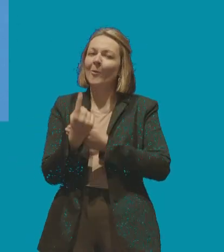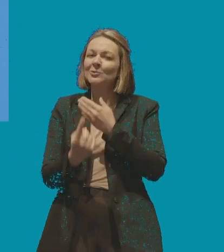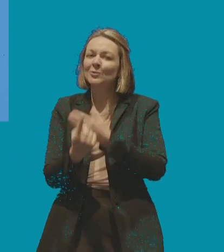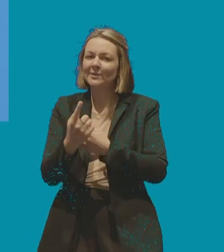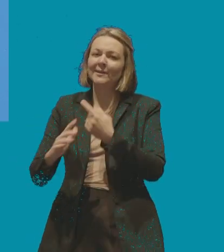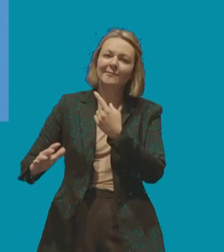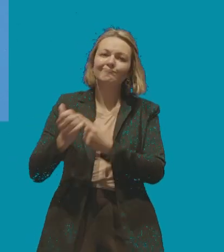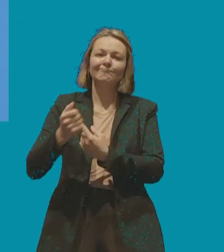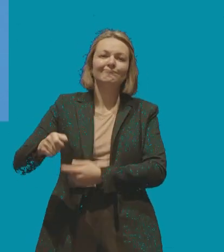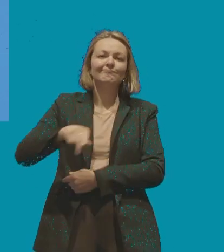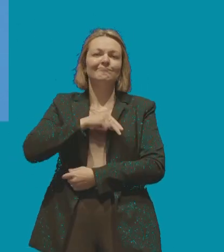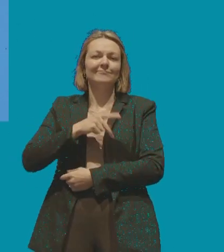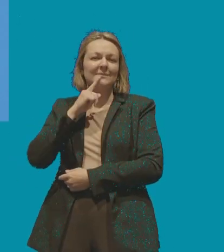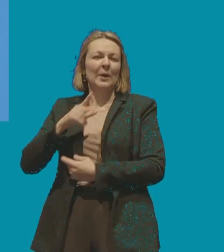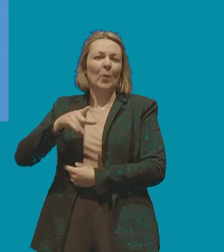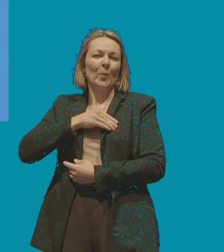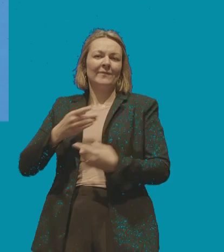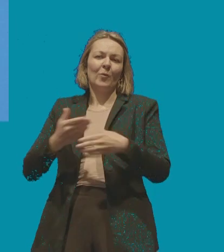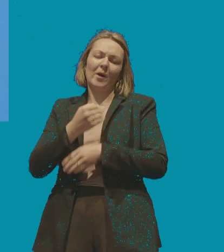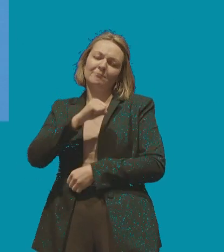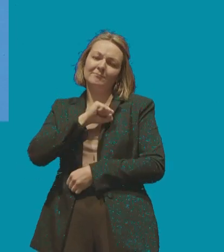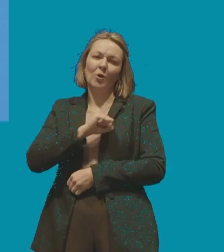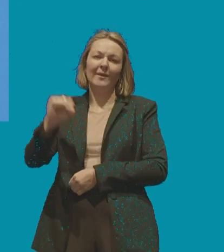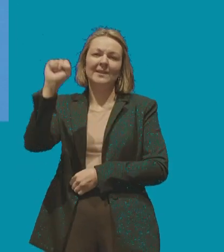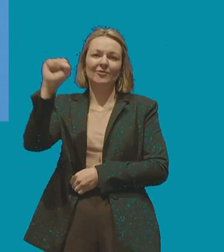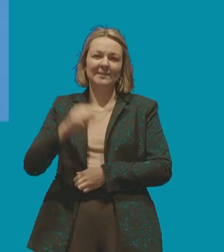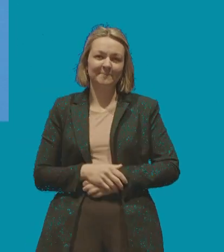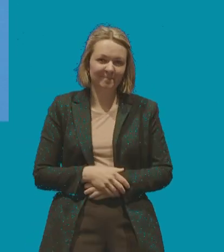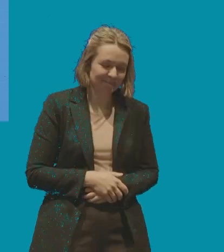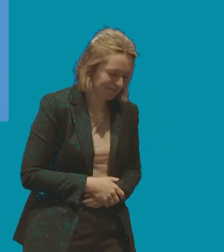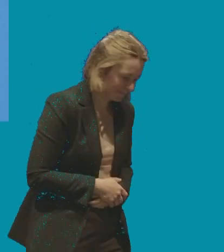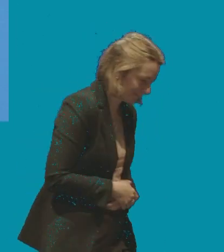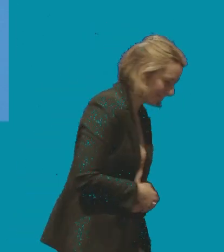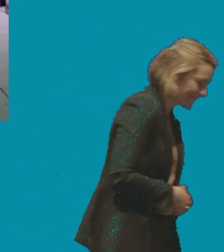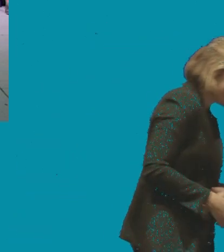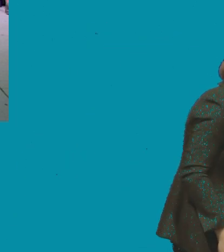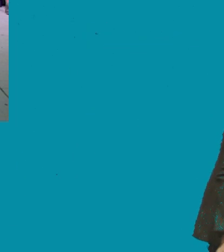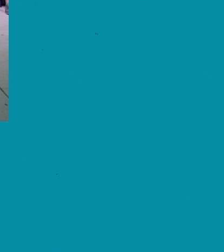our own movement. Let's win for workers. Solidarity Conference.